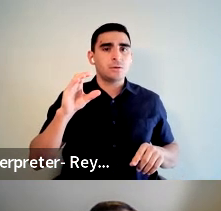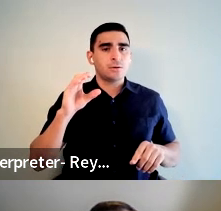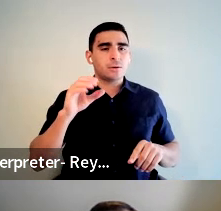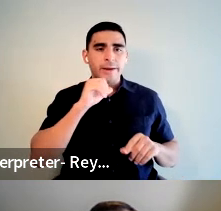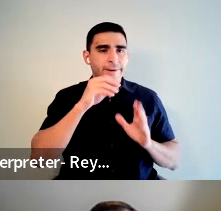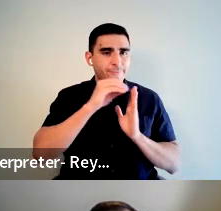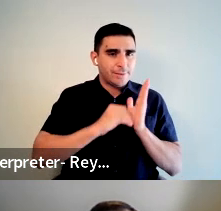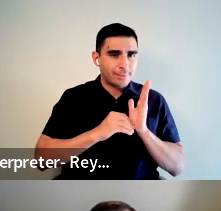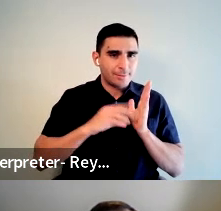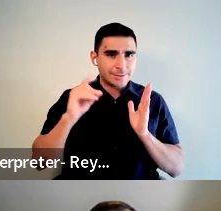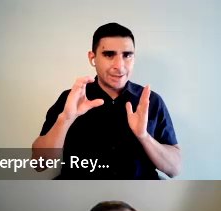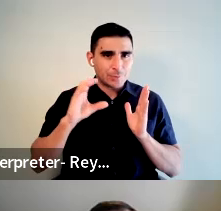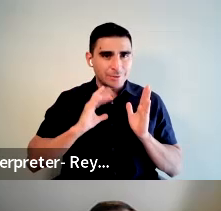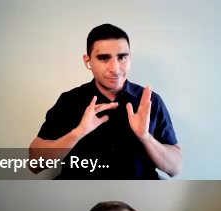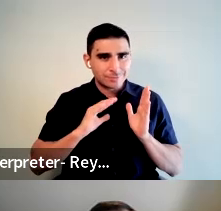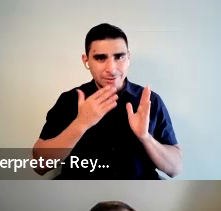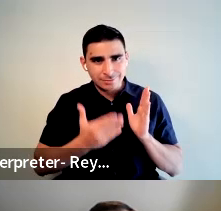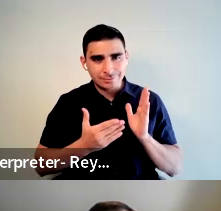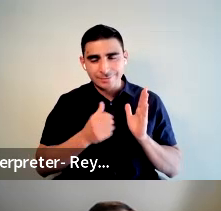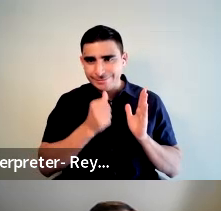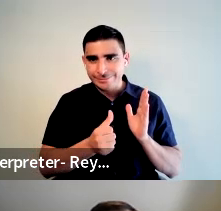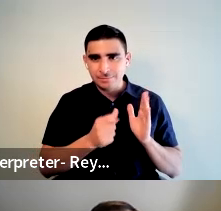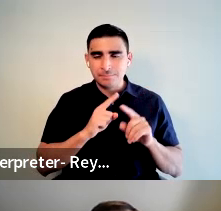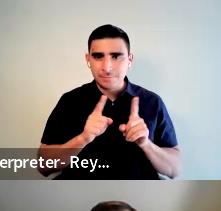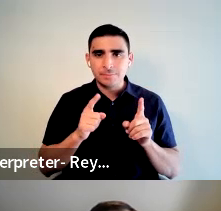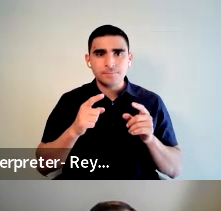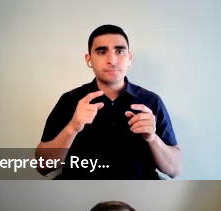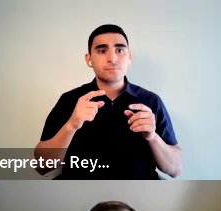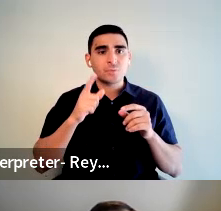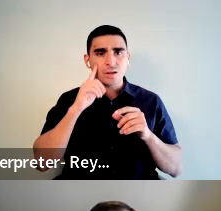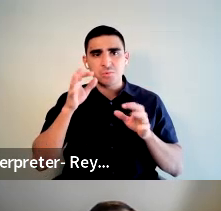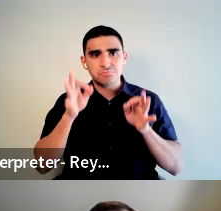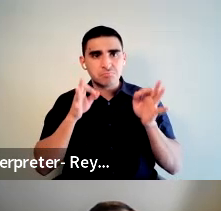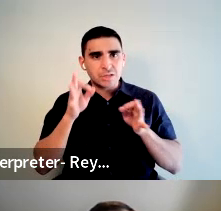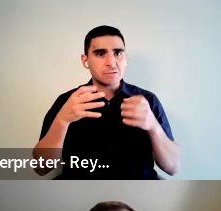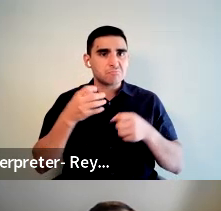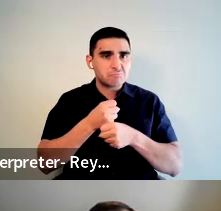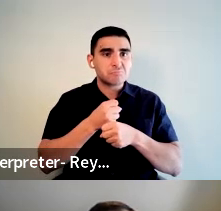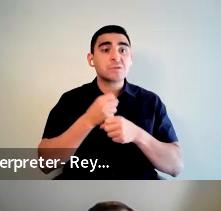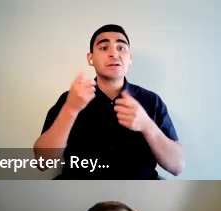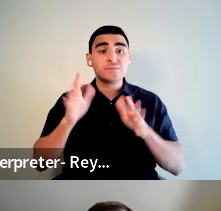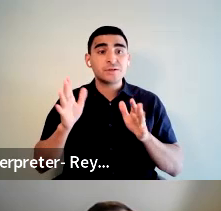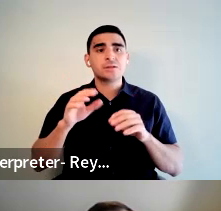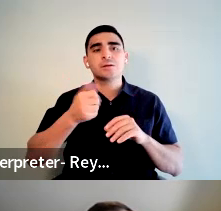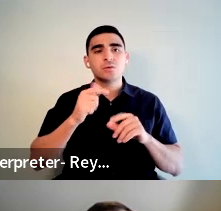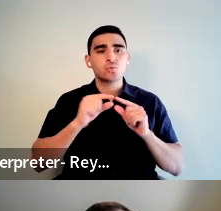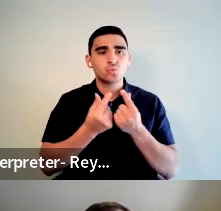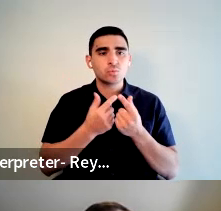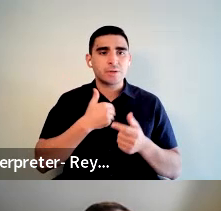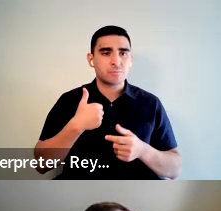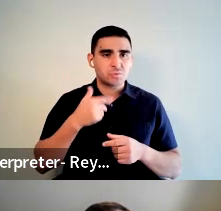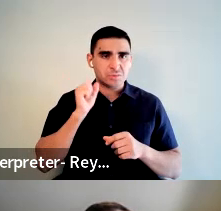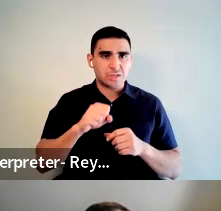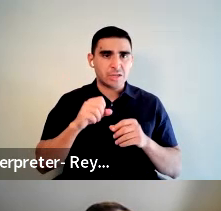this document, but and then I'd like to invite the subgroup members to round out the conversation. But